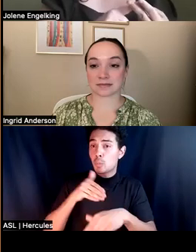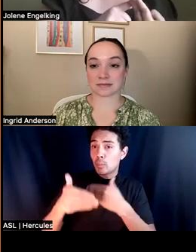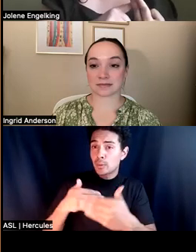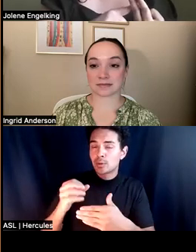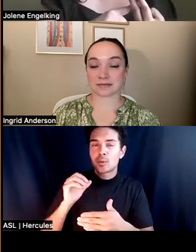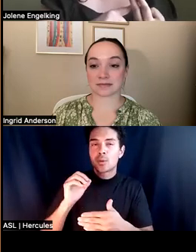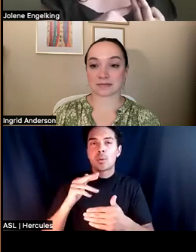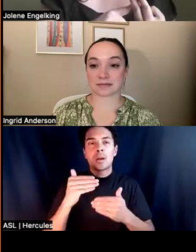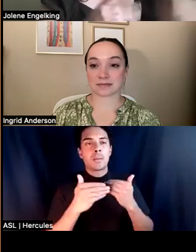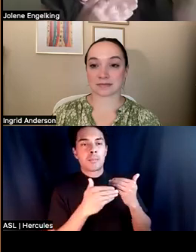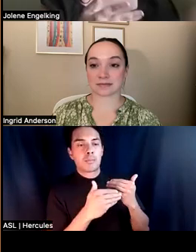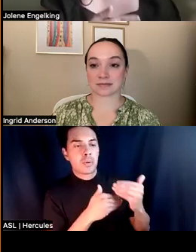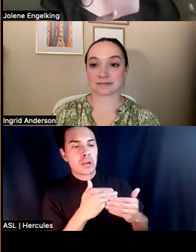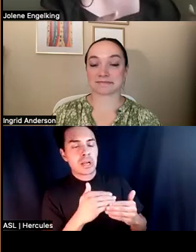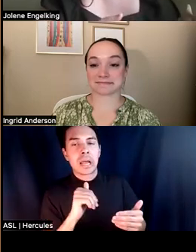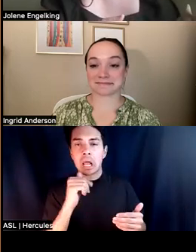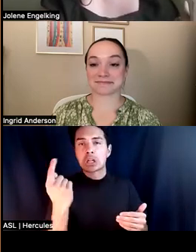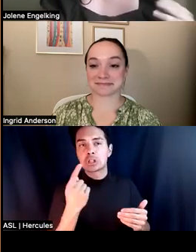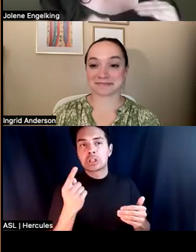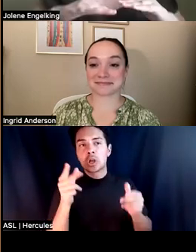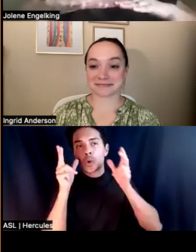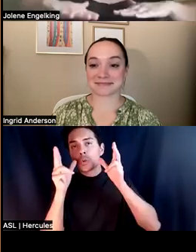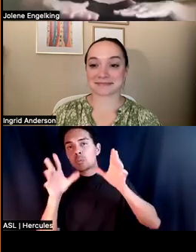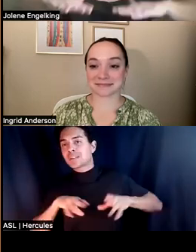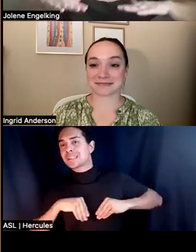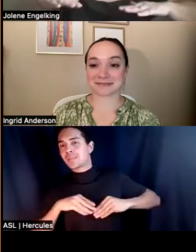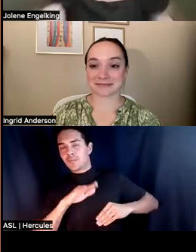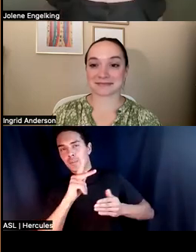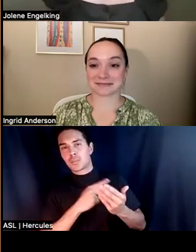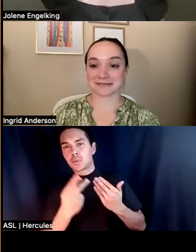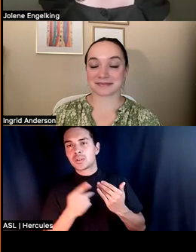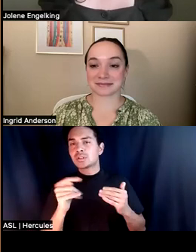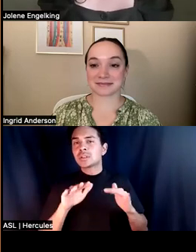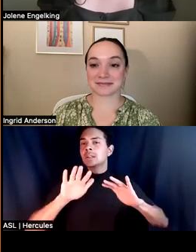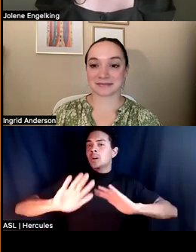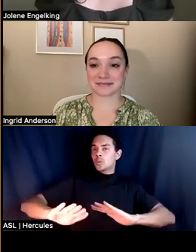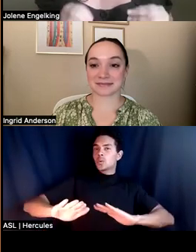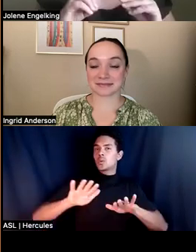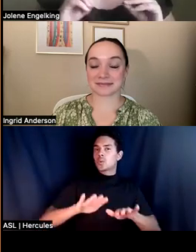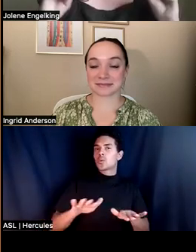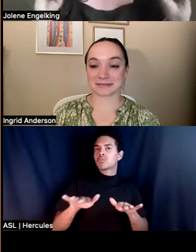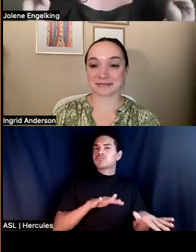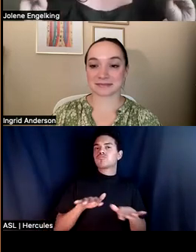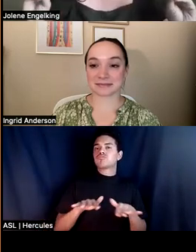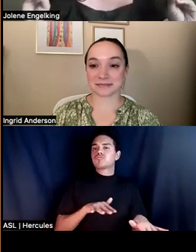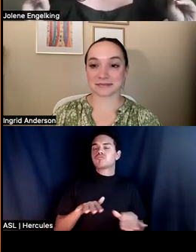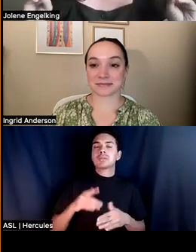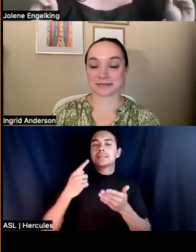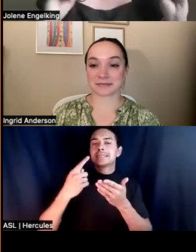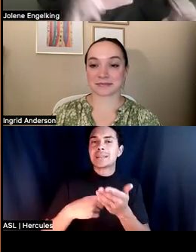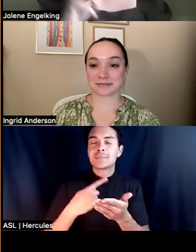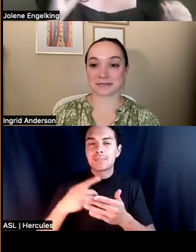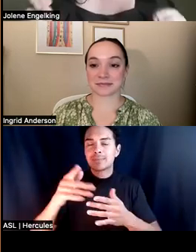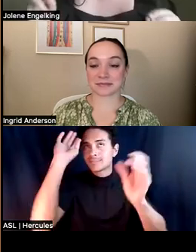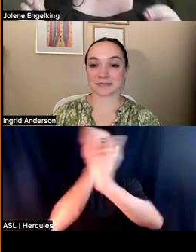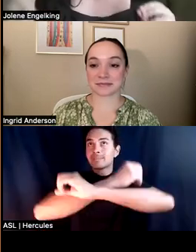be a process that they're just not receptive to your program and you want to like kind of lay a little bit low, right? And so this is sometimes idealistic, but